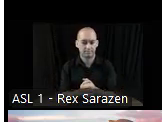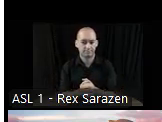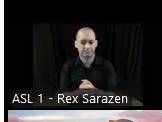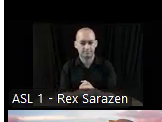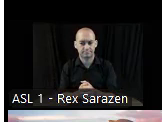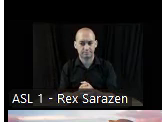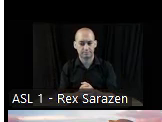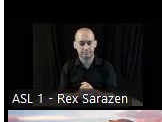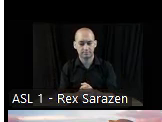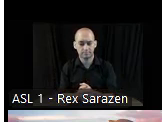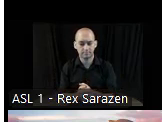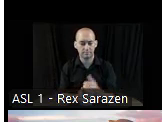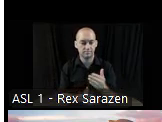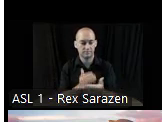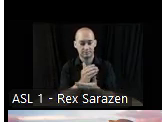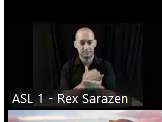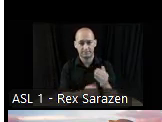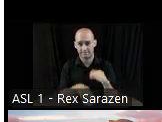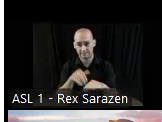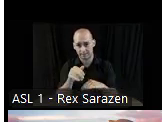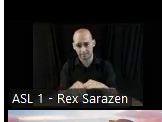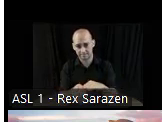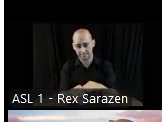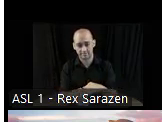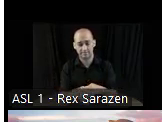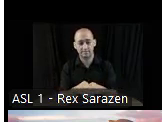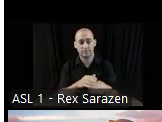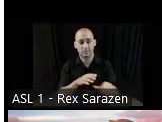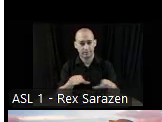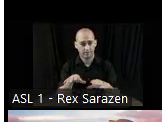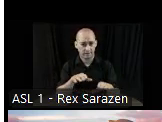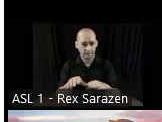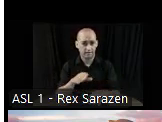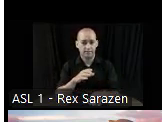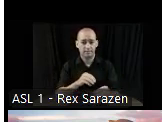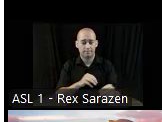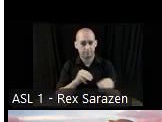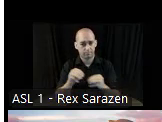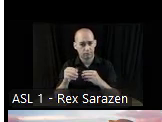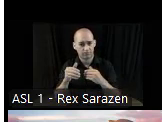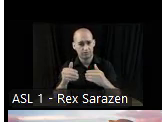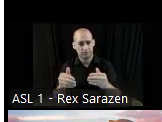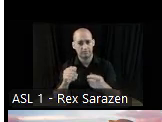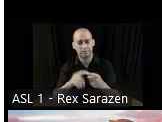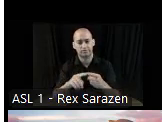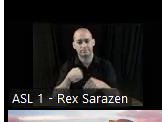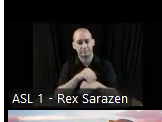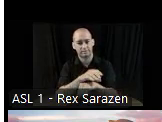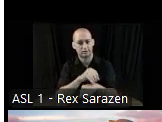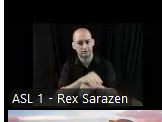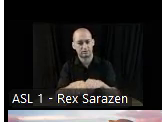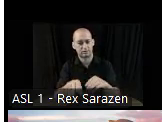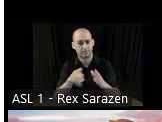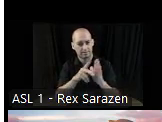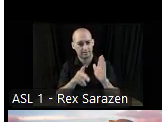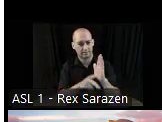So some initial steps we have done moving toward a consultation policy